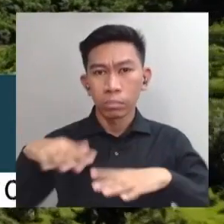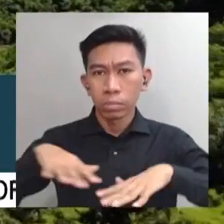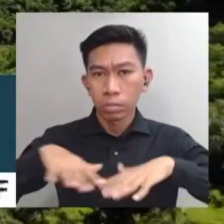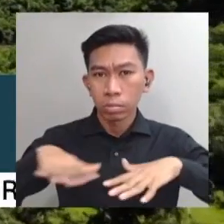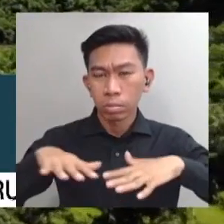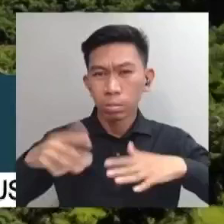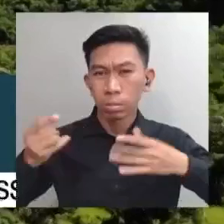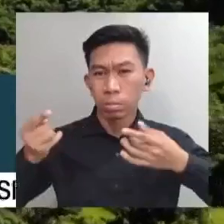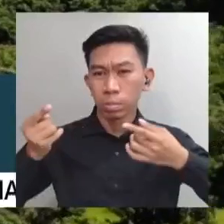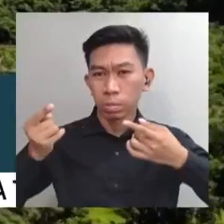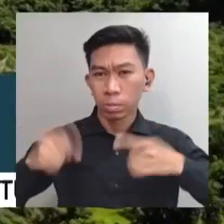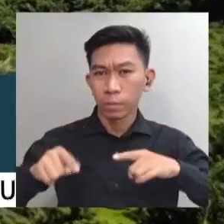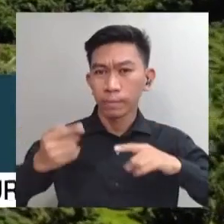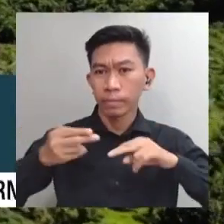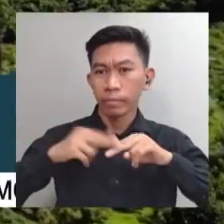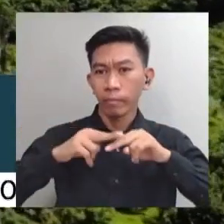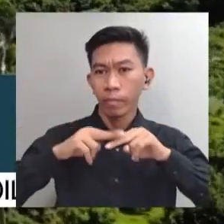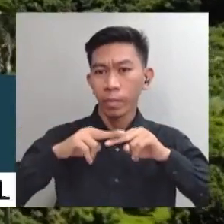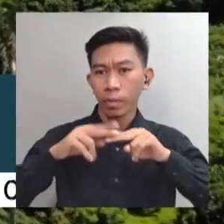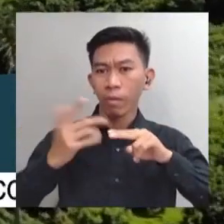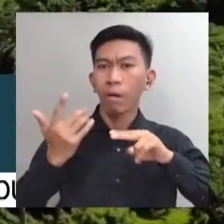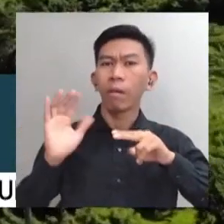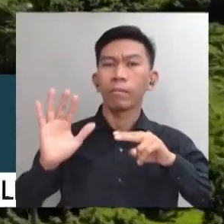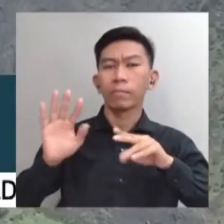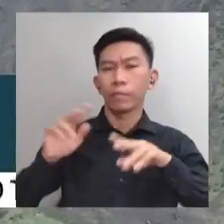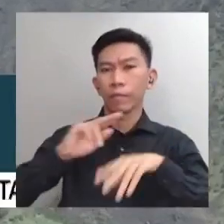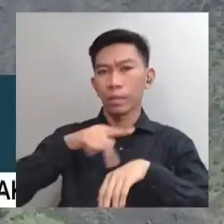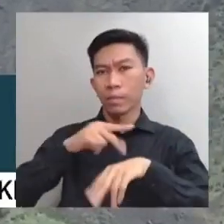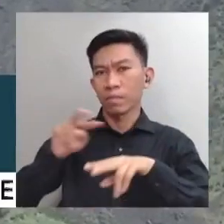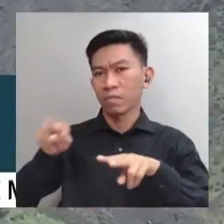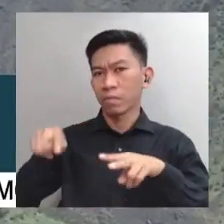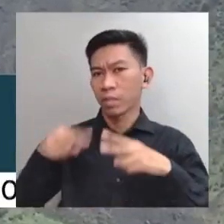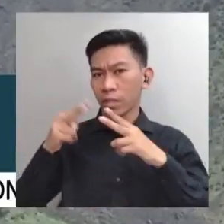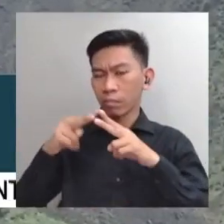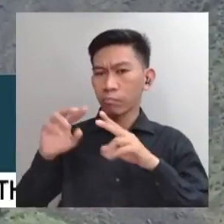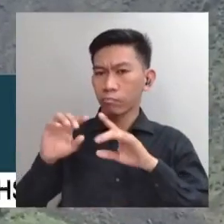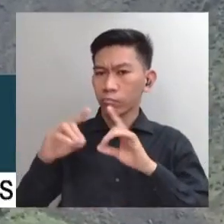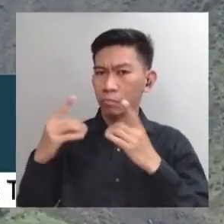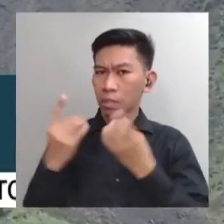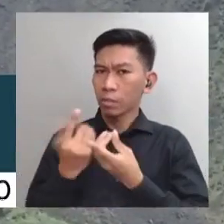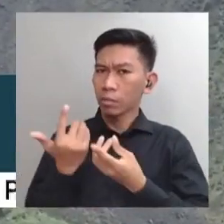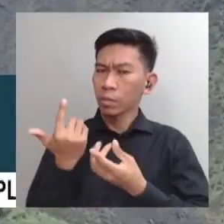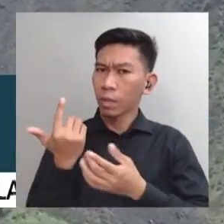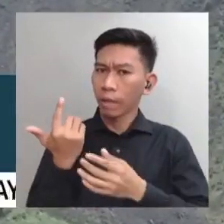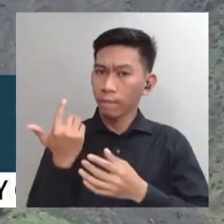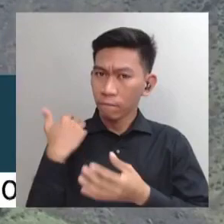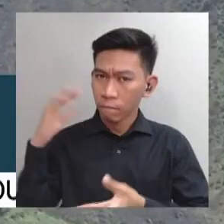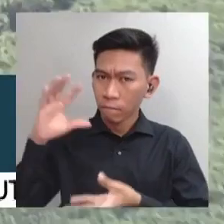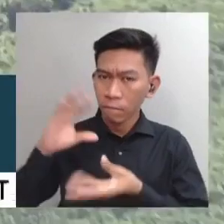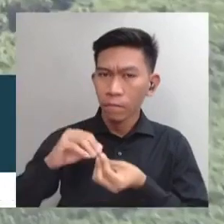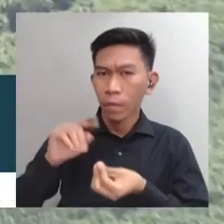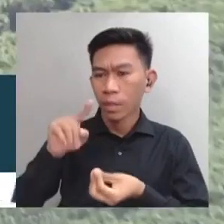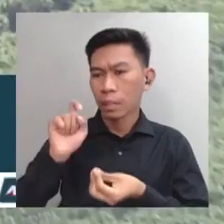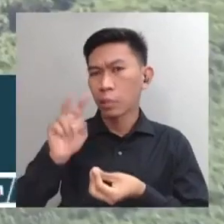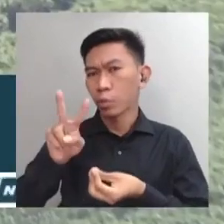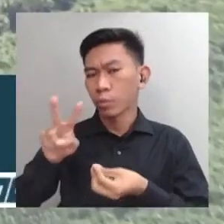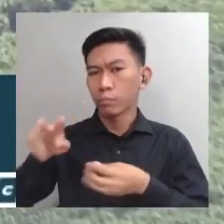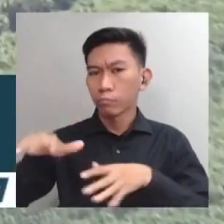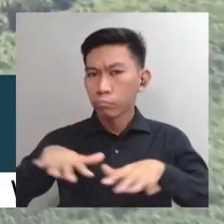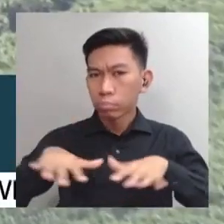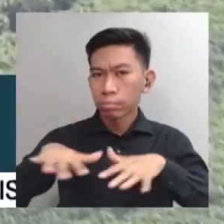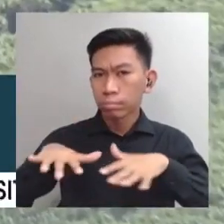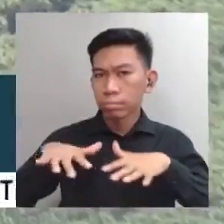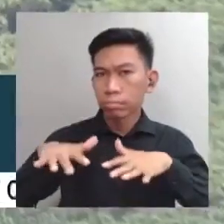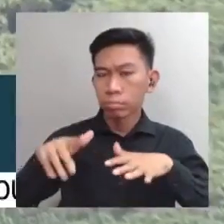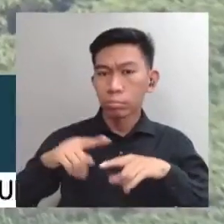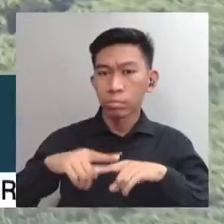significantly increased, according to PVOX. For the past 24 hours, PVOX recorded 102 volcanic quakes. But Mayon Volcano